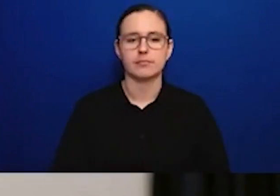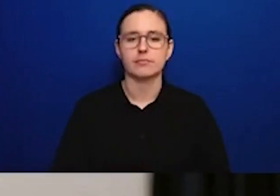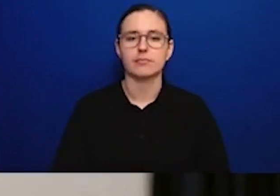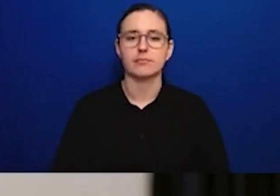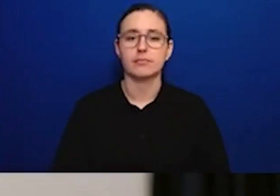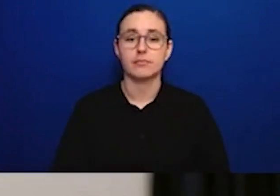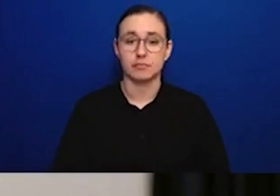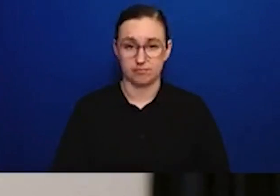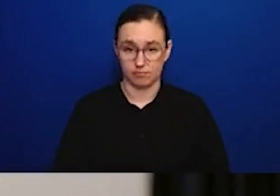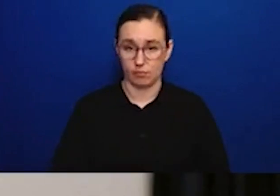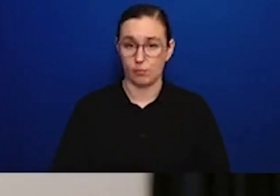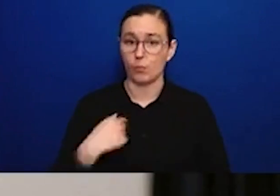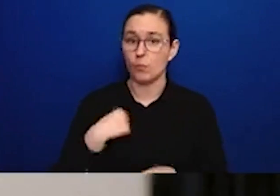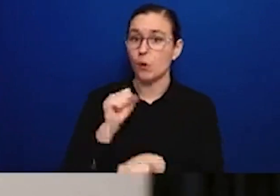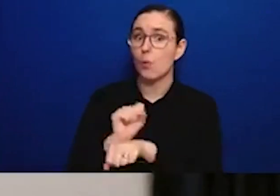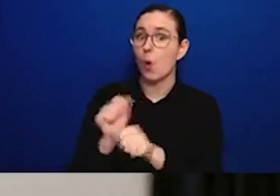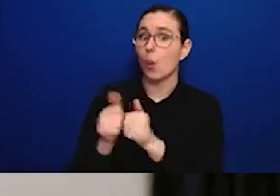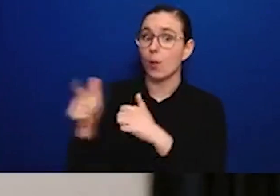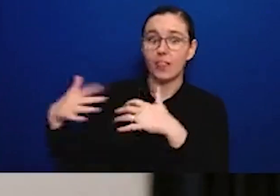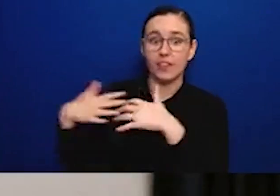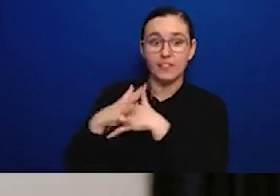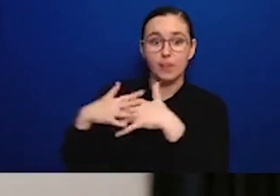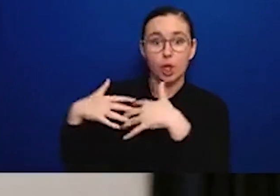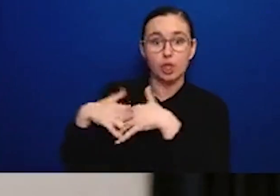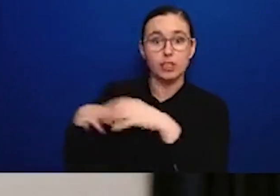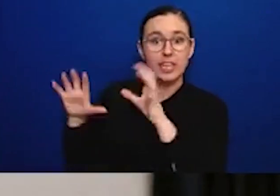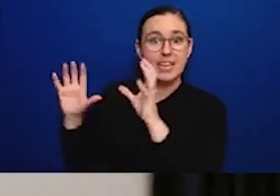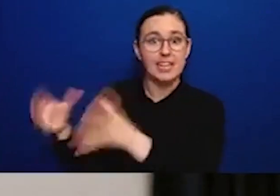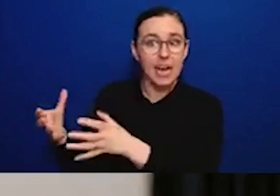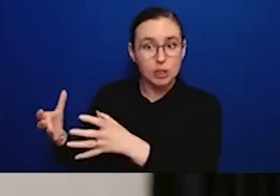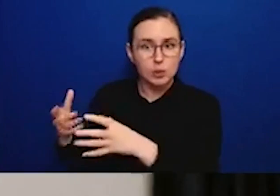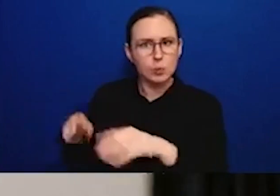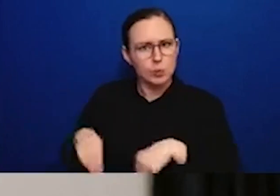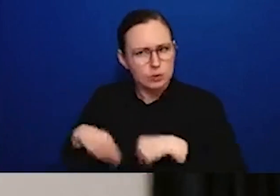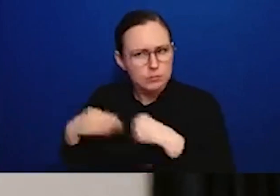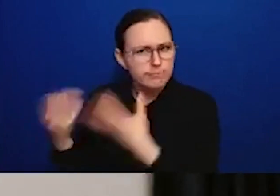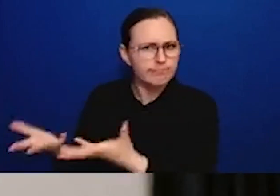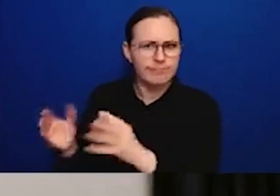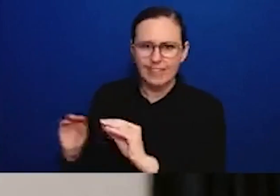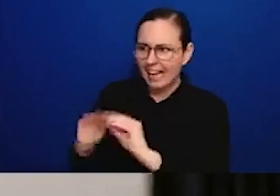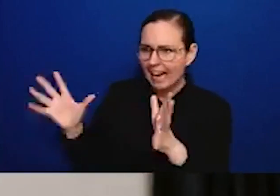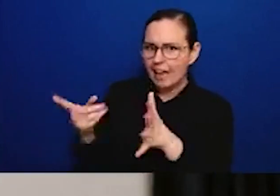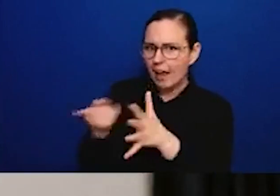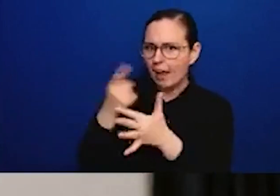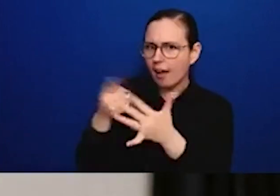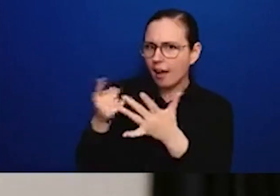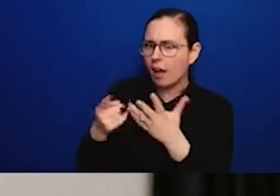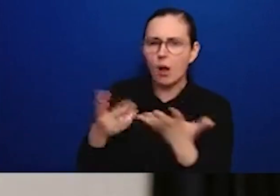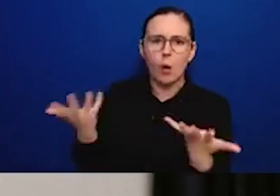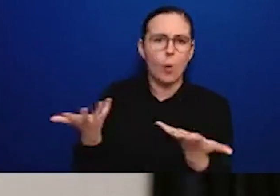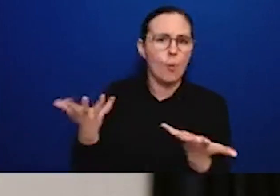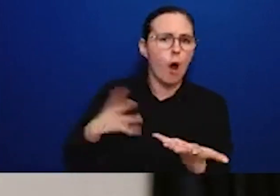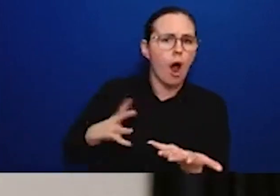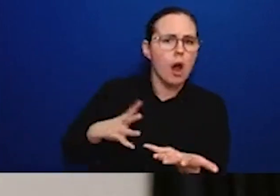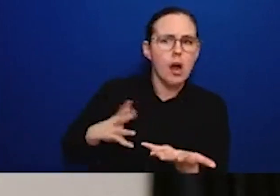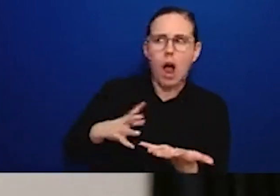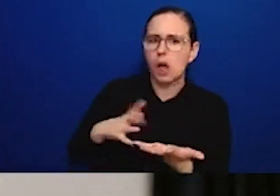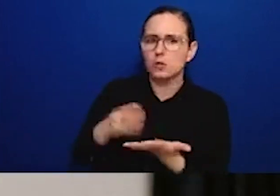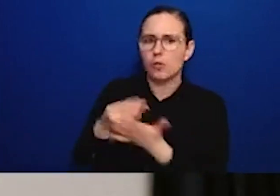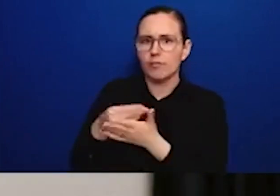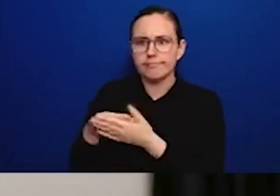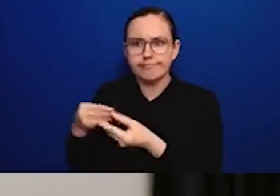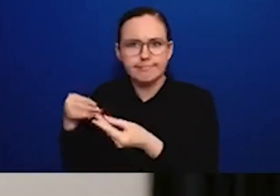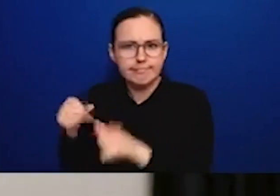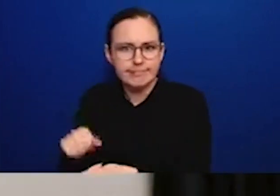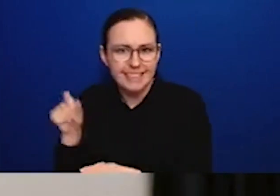to them, including providing clear guidance on eligible expenses, such as opening cooling centres and transportation to